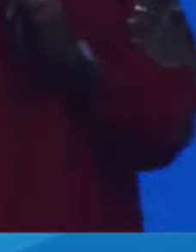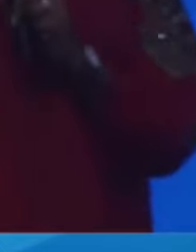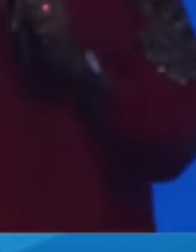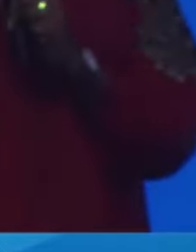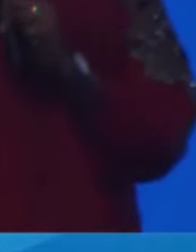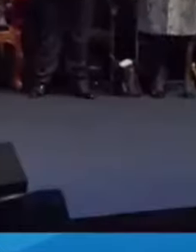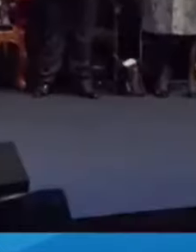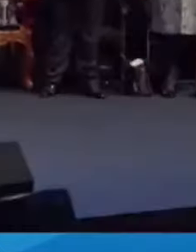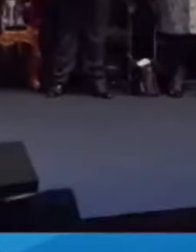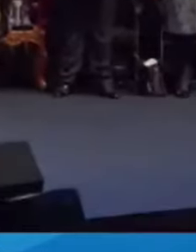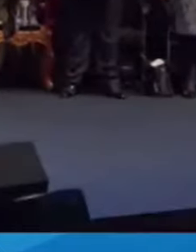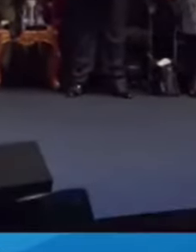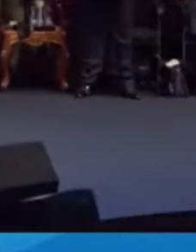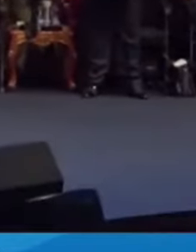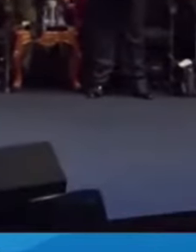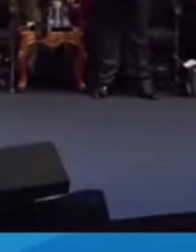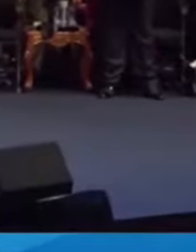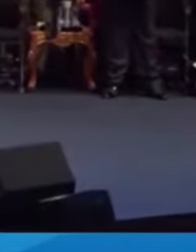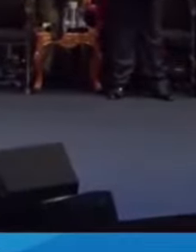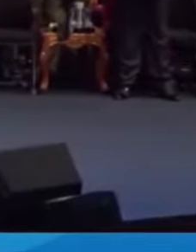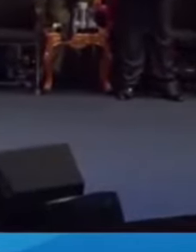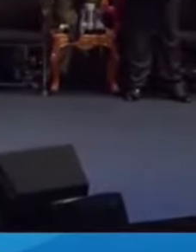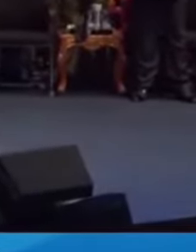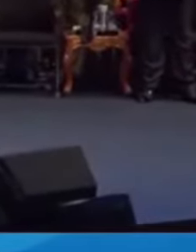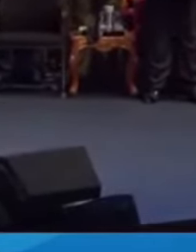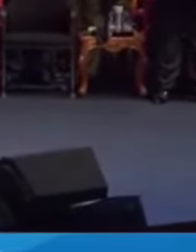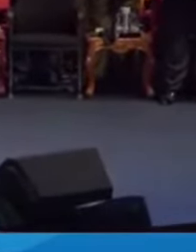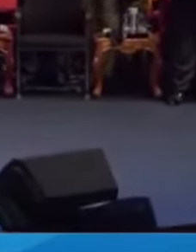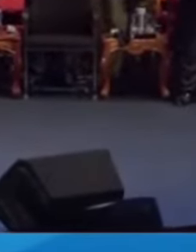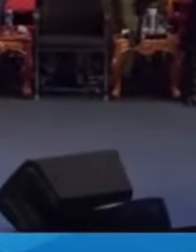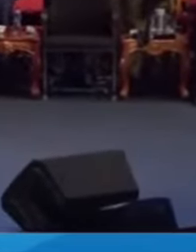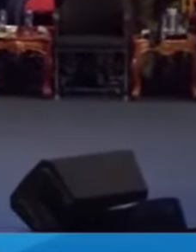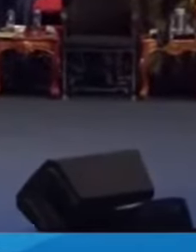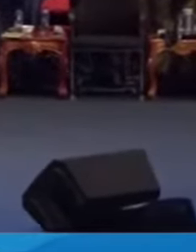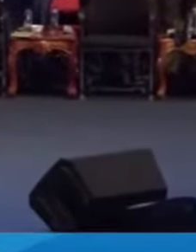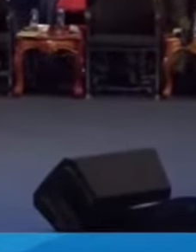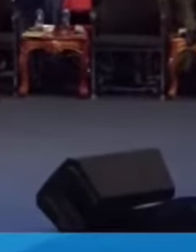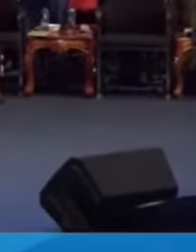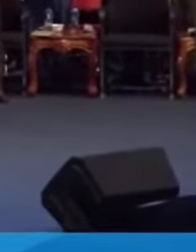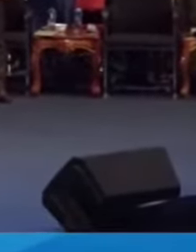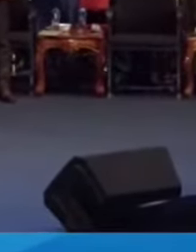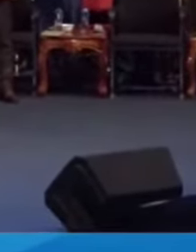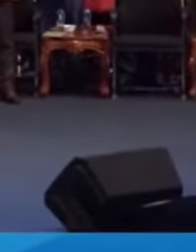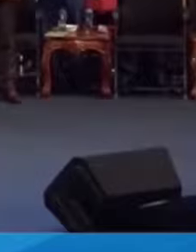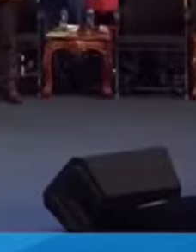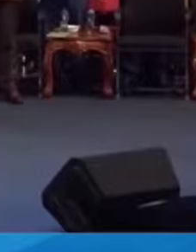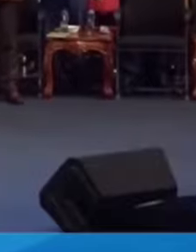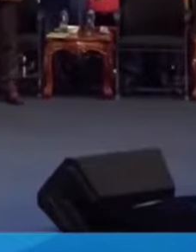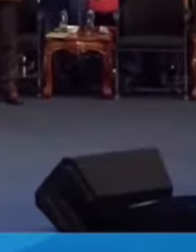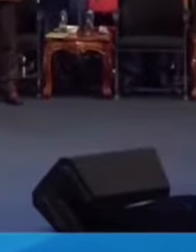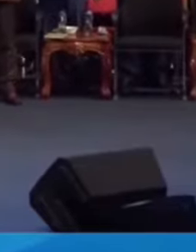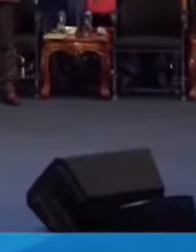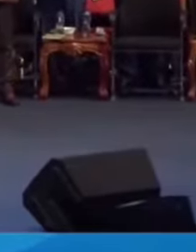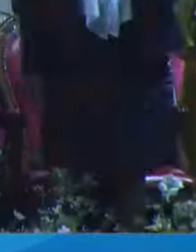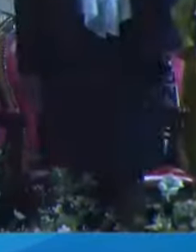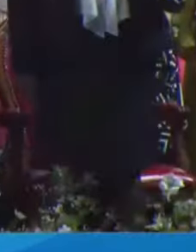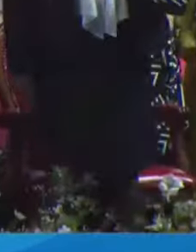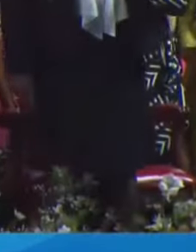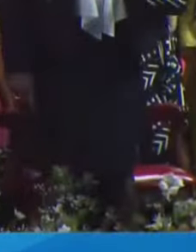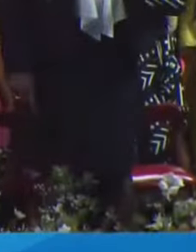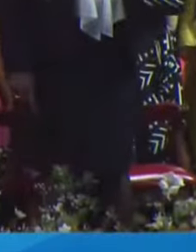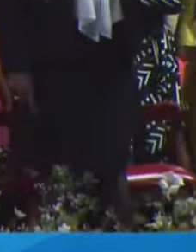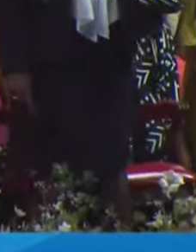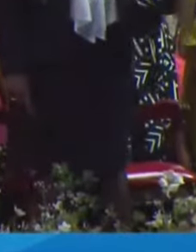the and to you we lift our voice